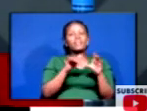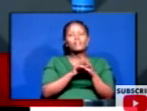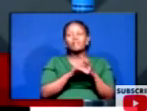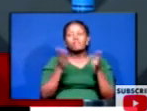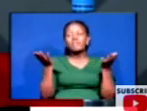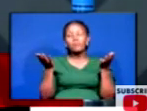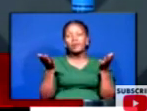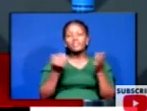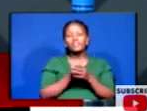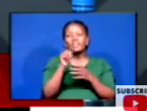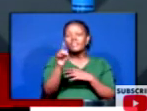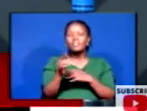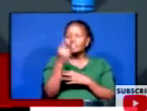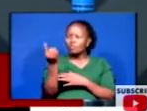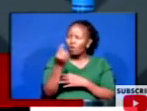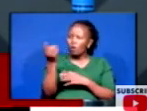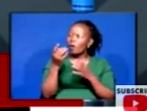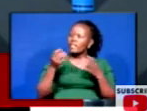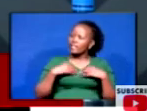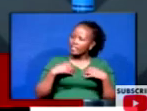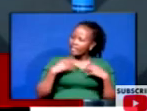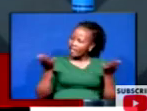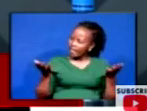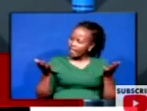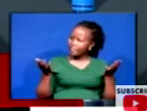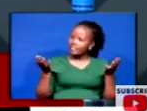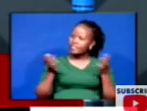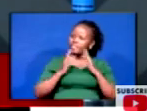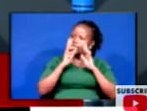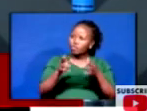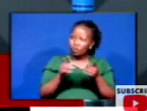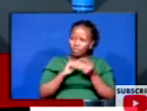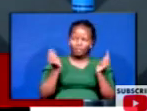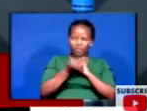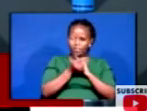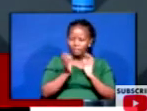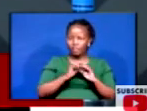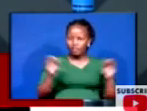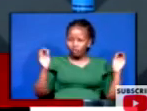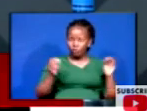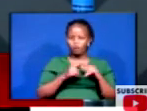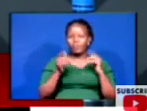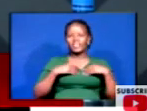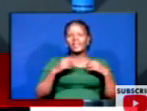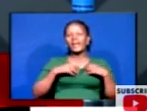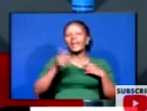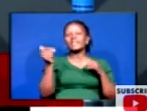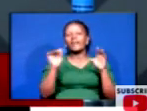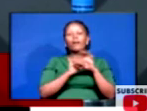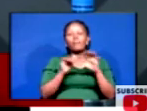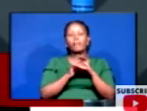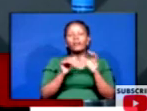overturned the results. It was It had other prayers, touching on the